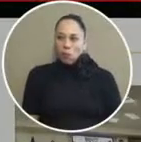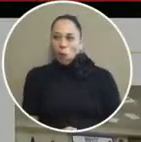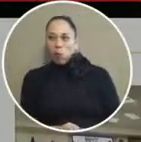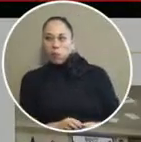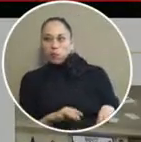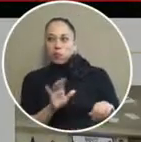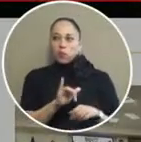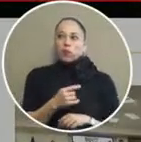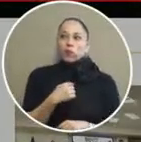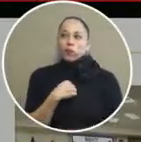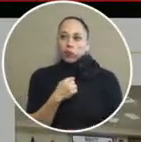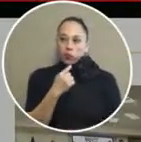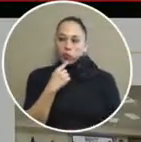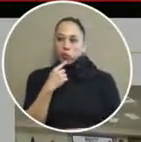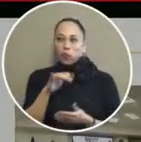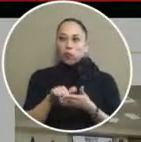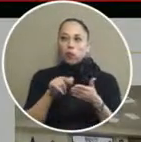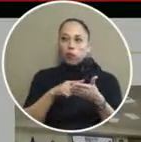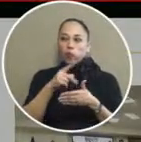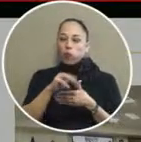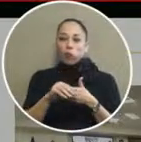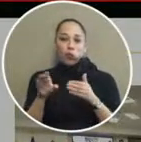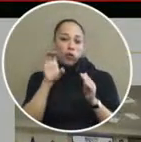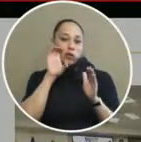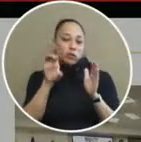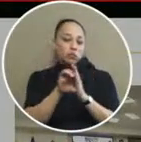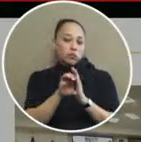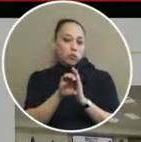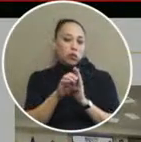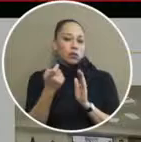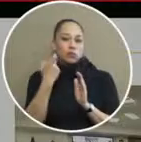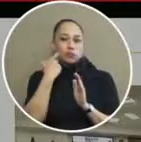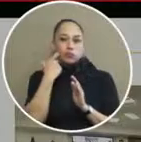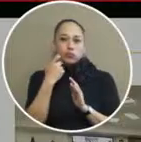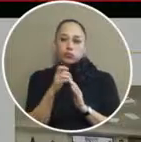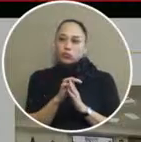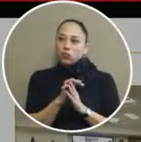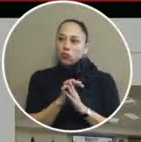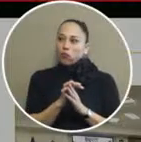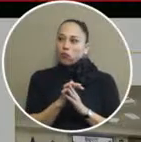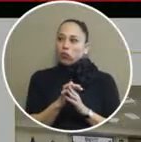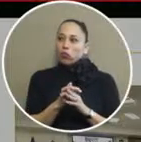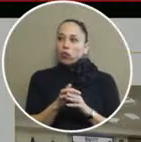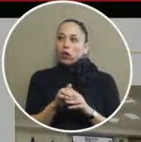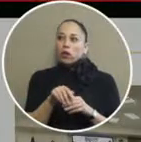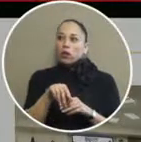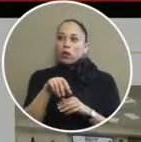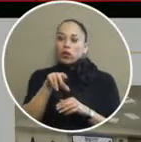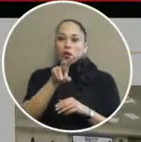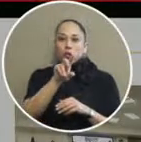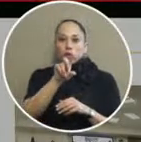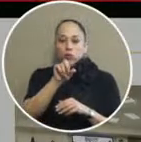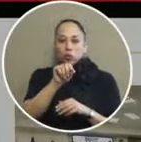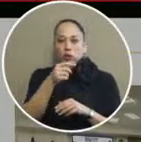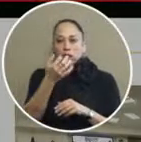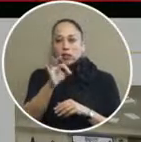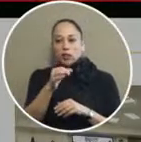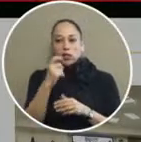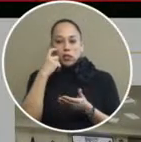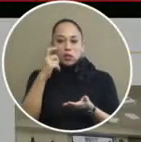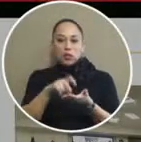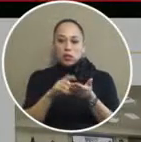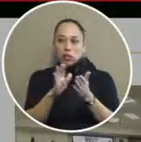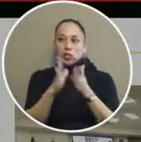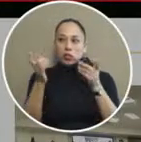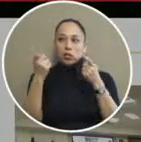So I mentioned the tuition assistance program. So here pictured is the most recent 2019 recognition ceremony. And then just to spotlight